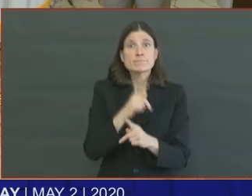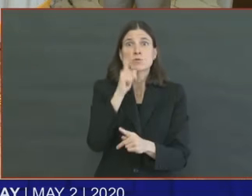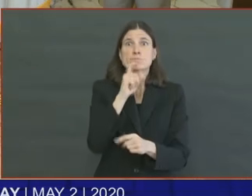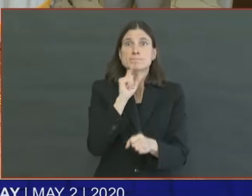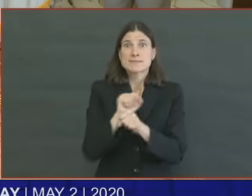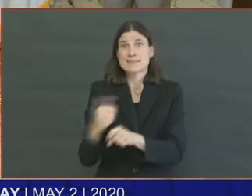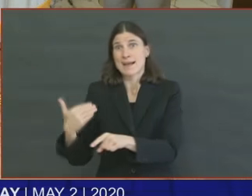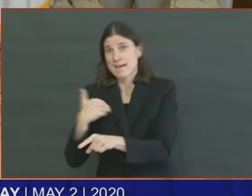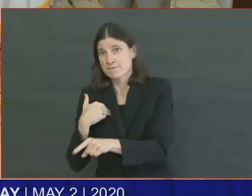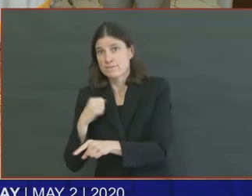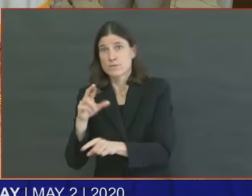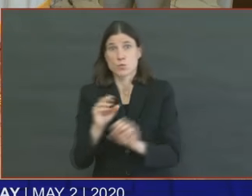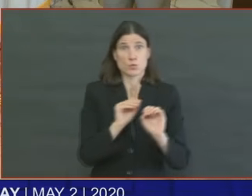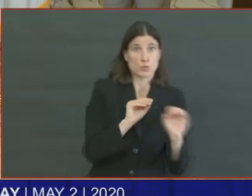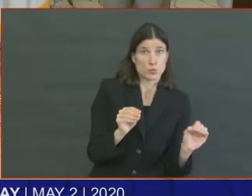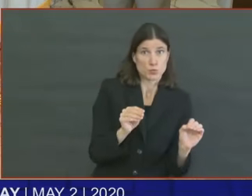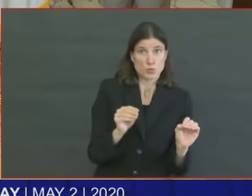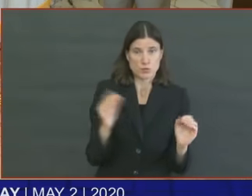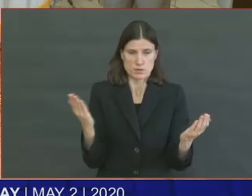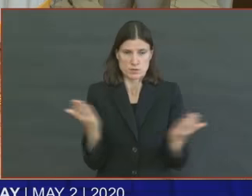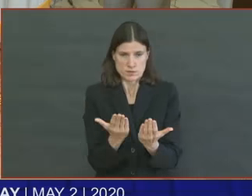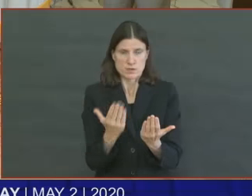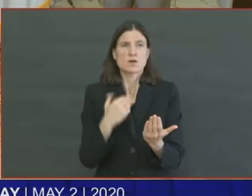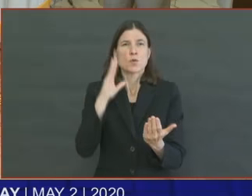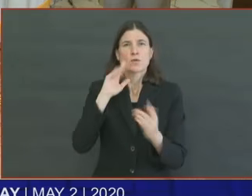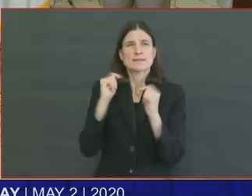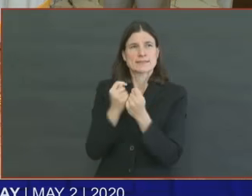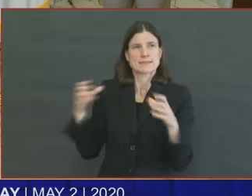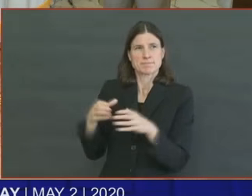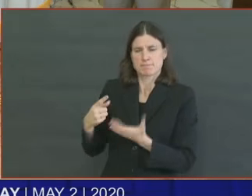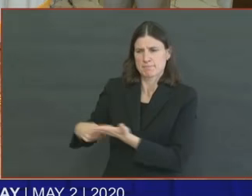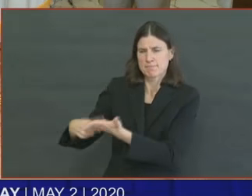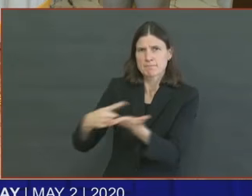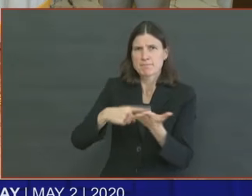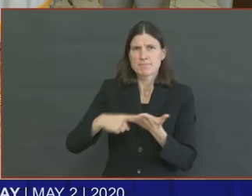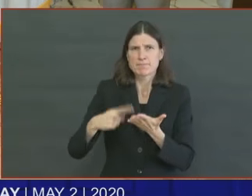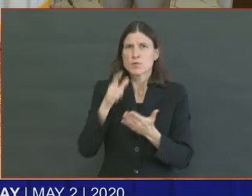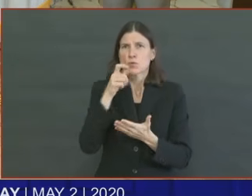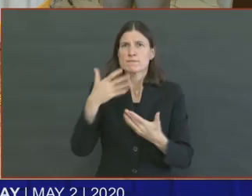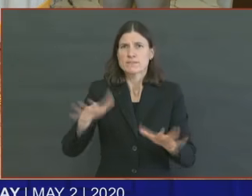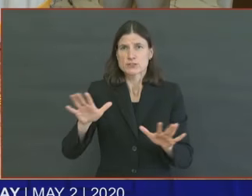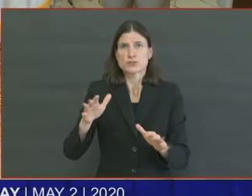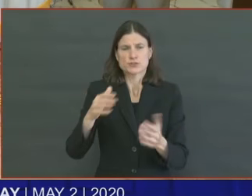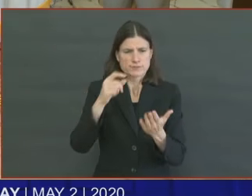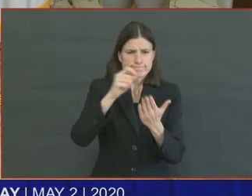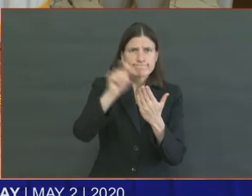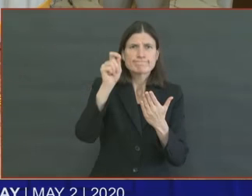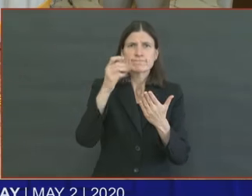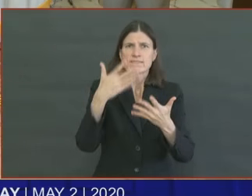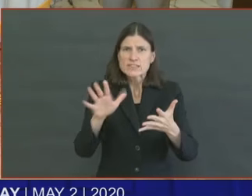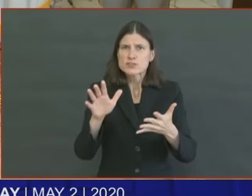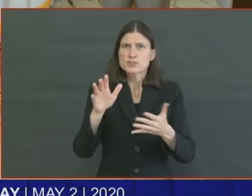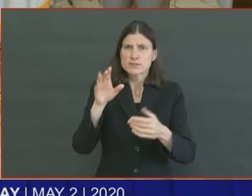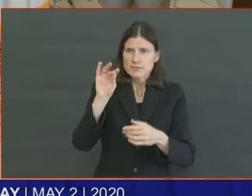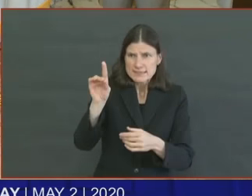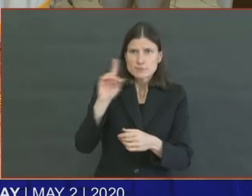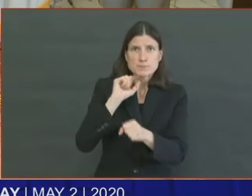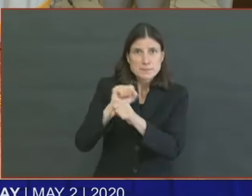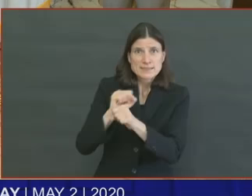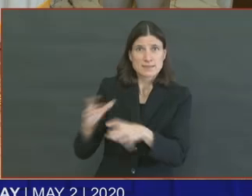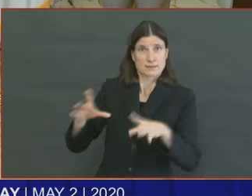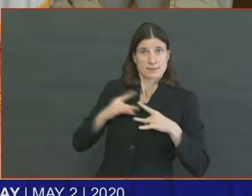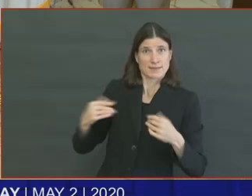the specific assessments in terms of what our estimates have been and what's been learned. But the